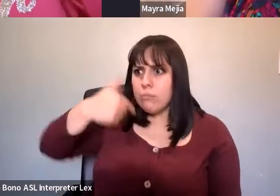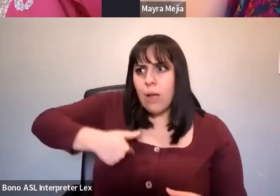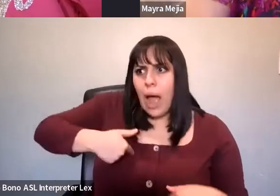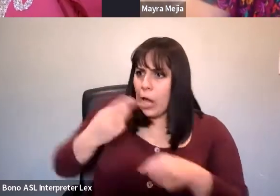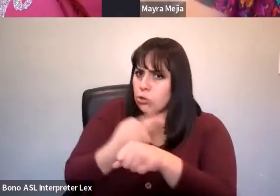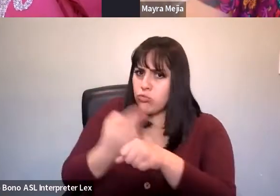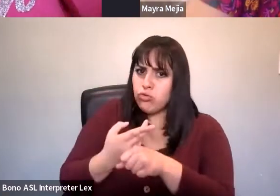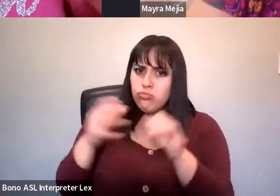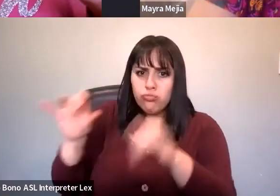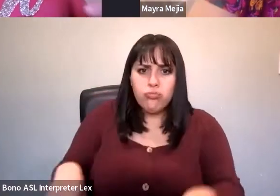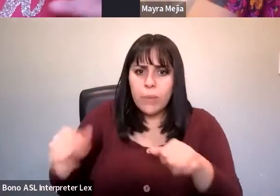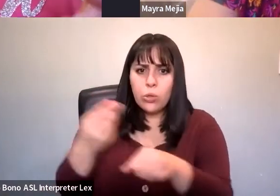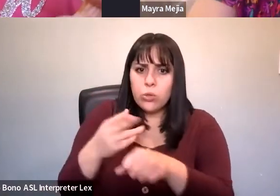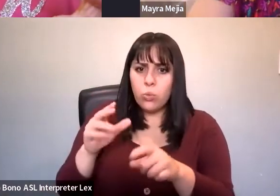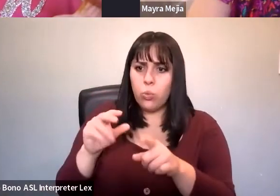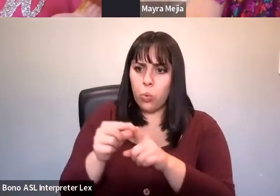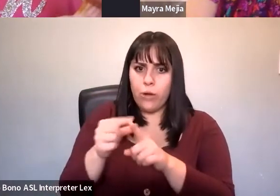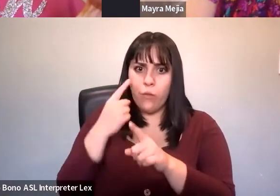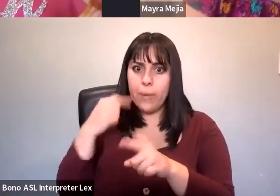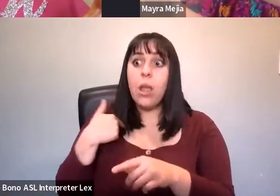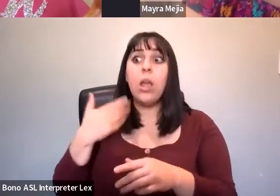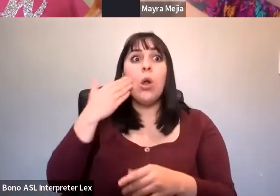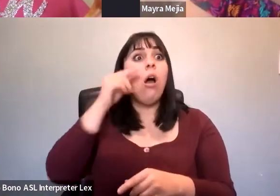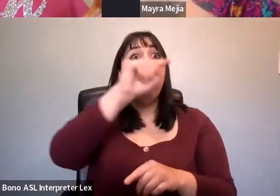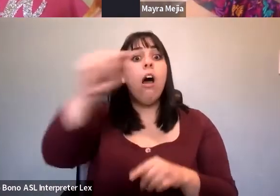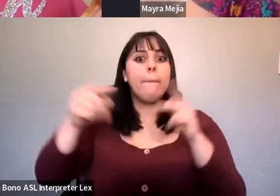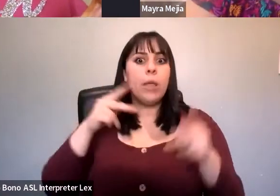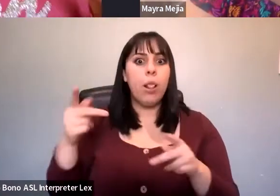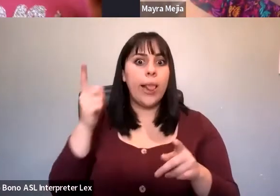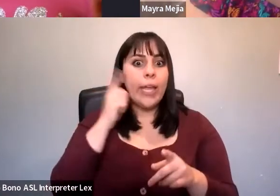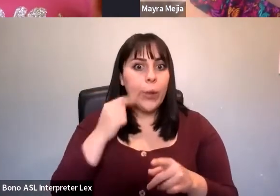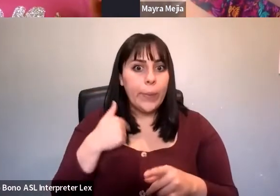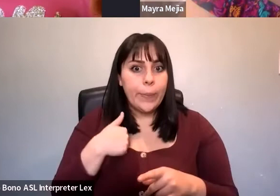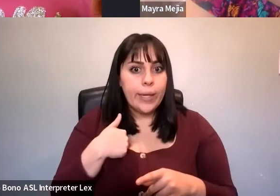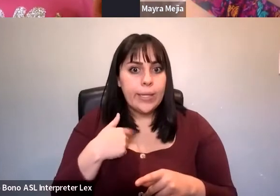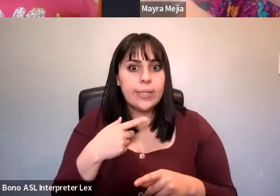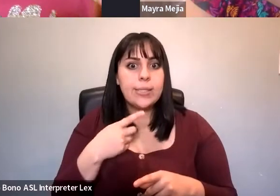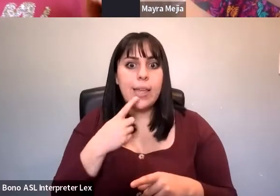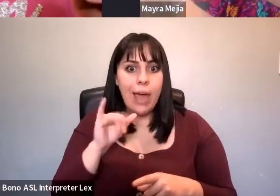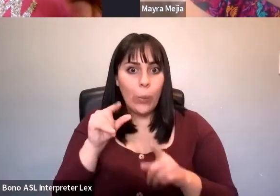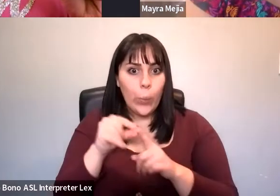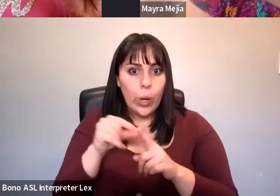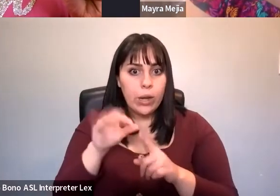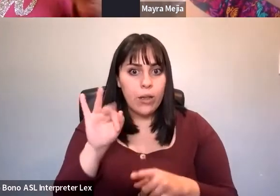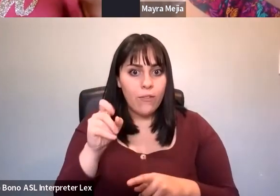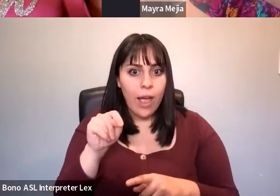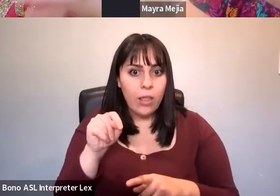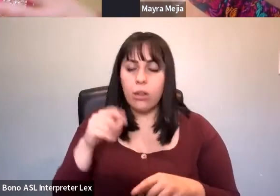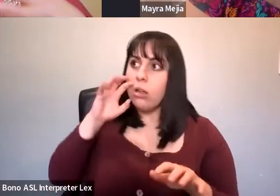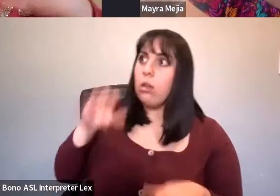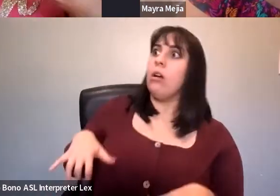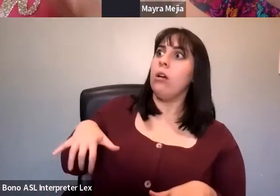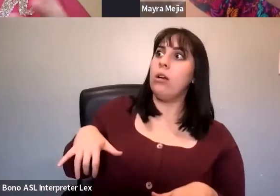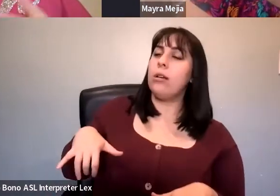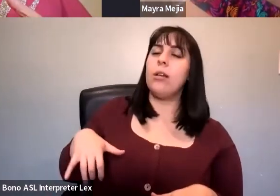now. Yeah. And people will pause when I say the word fat, like, is it okay to say it? And I'll have to like give them